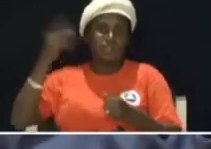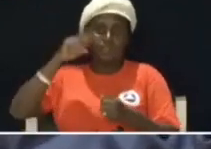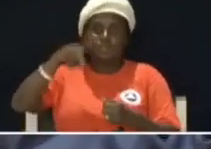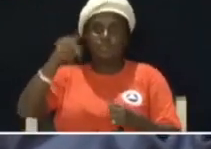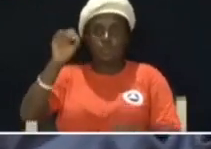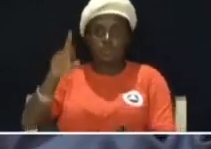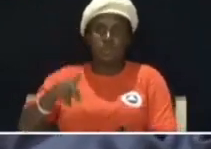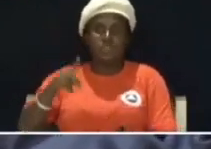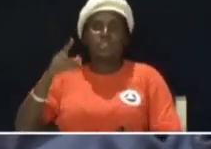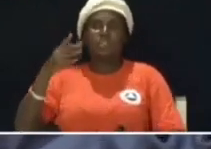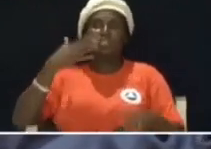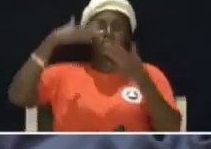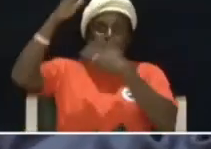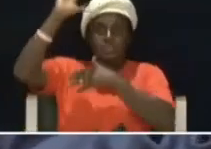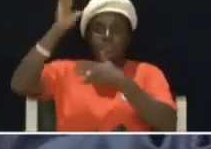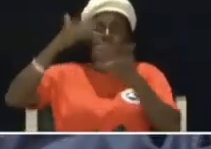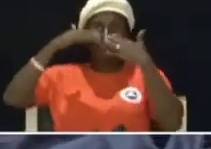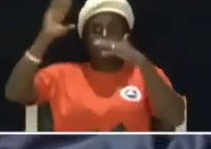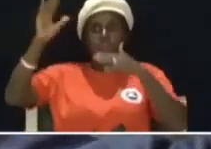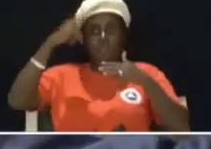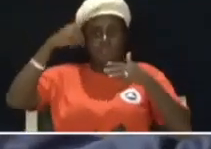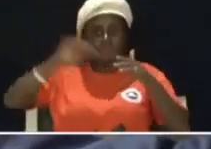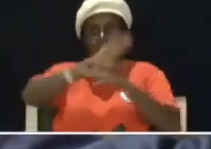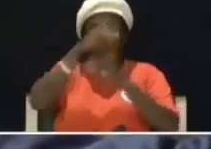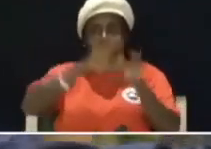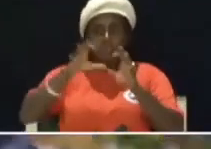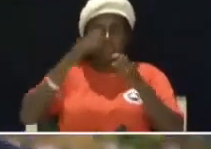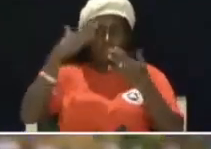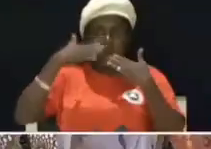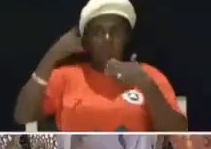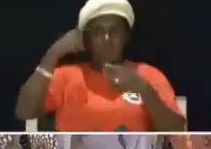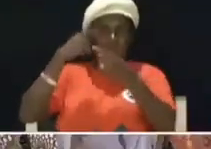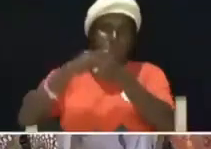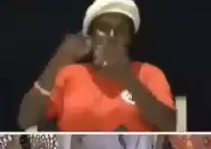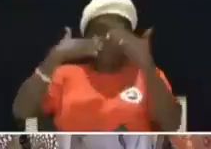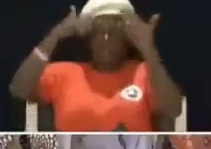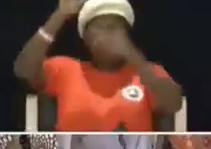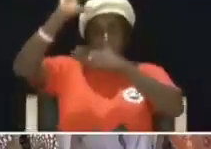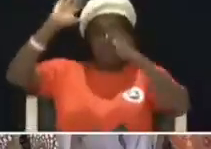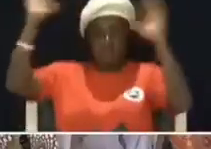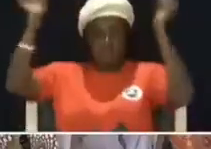I'm here to tell God, thank you for all you have done for me.